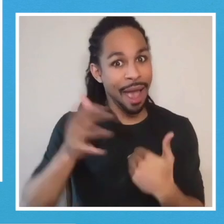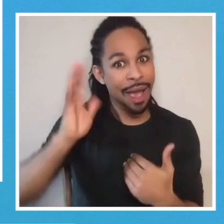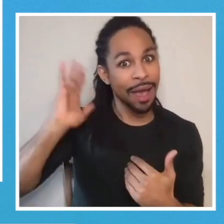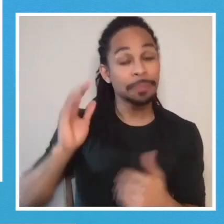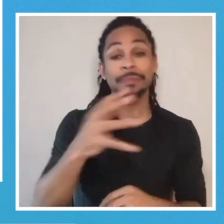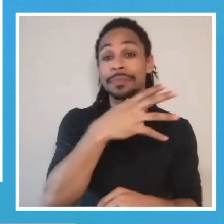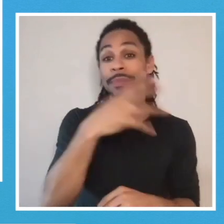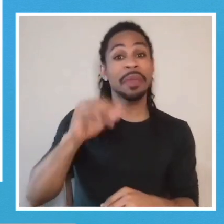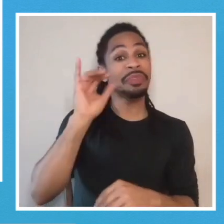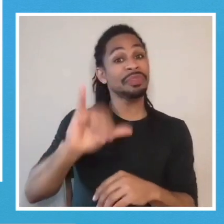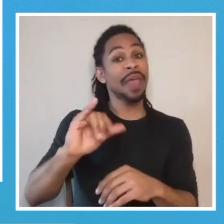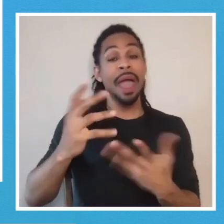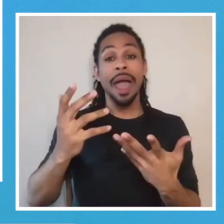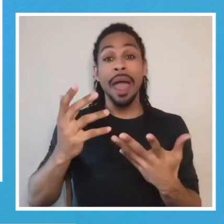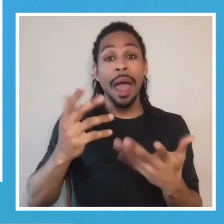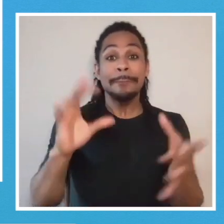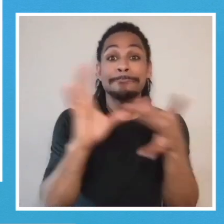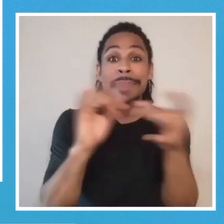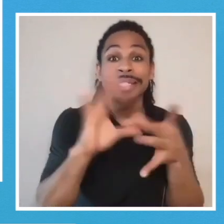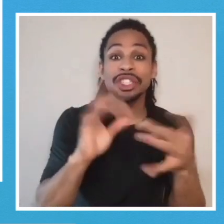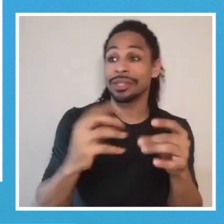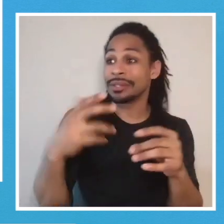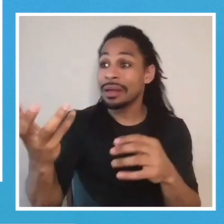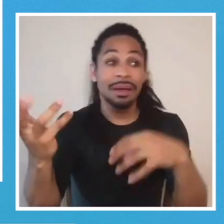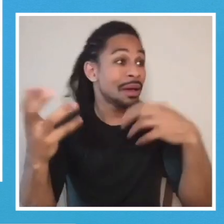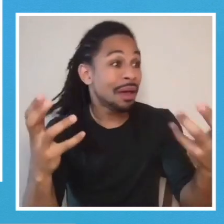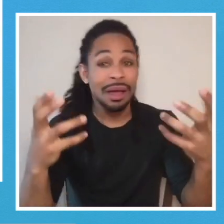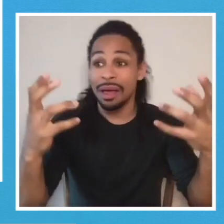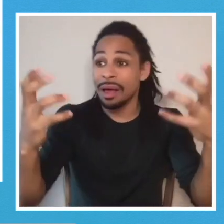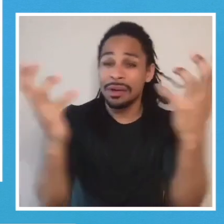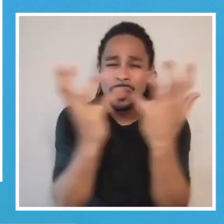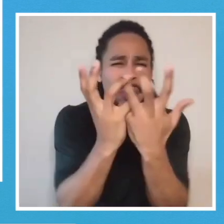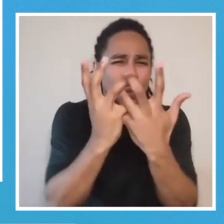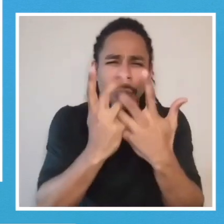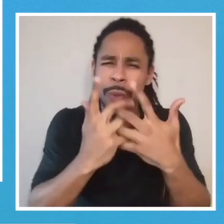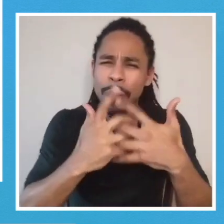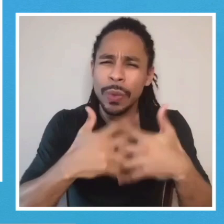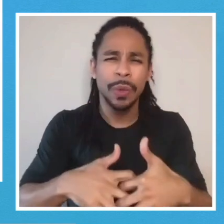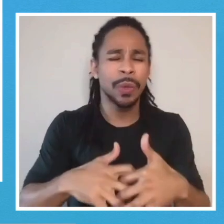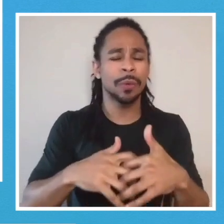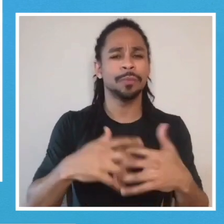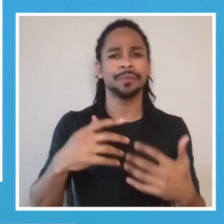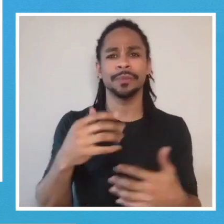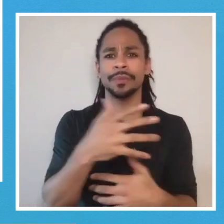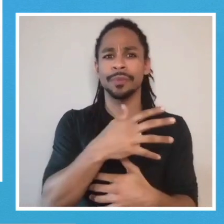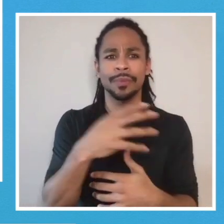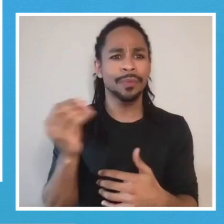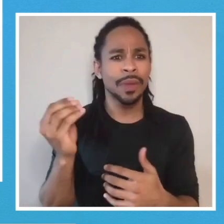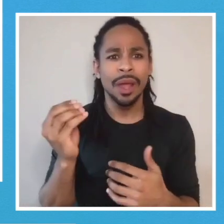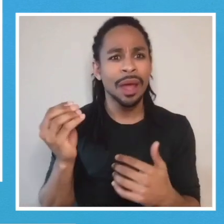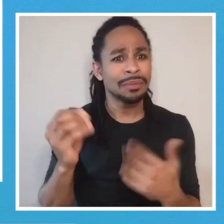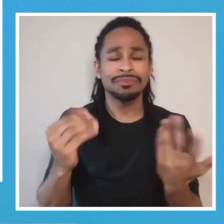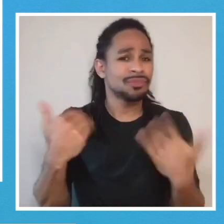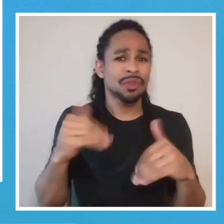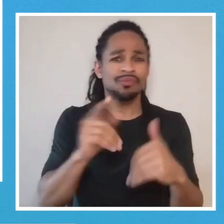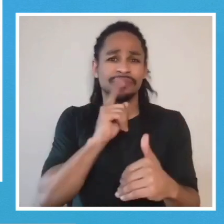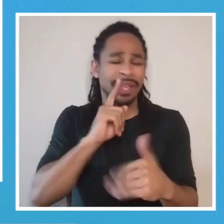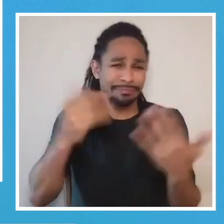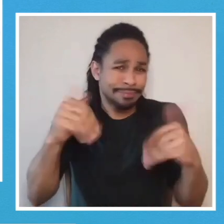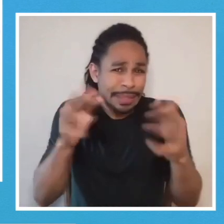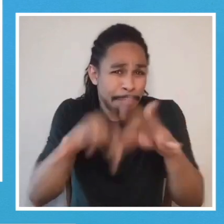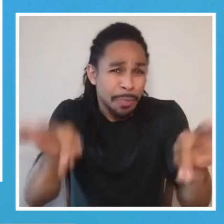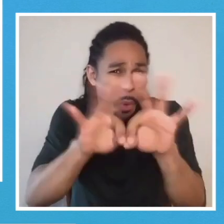the melding of those messages and acting. Get rid of that thing.